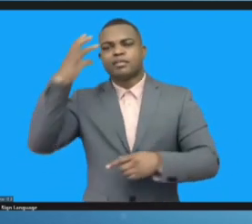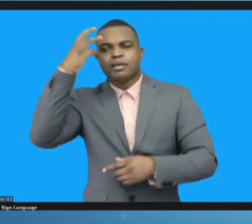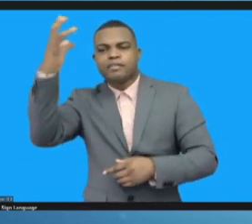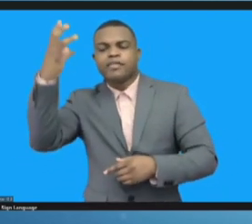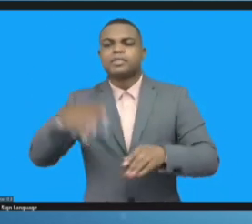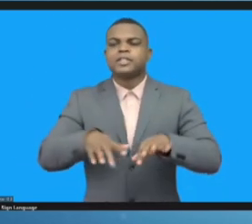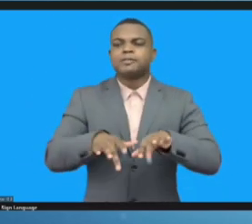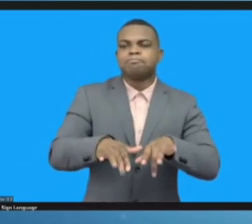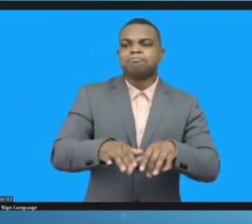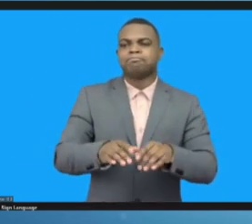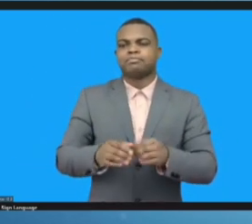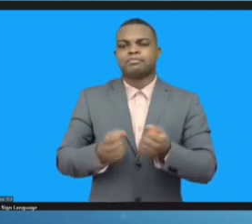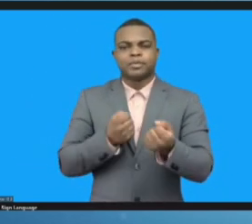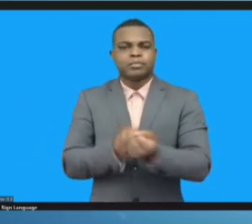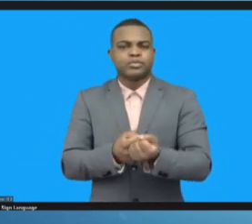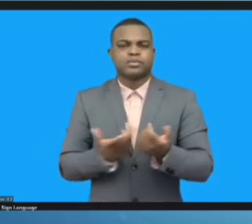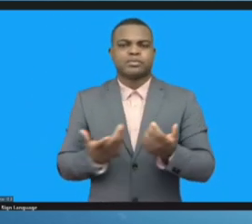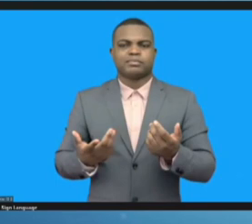during a crisis.